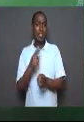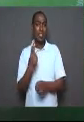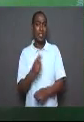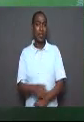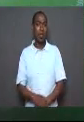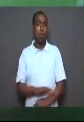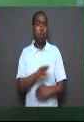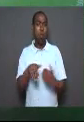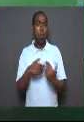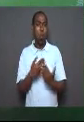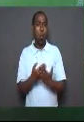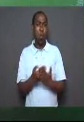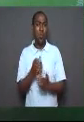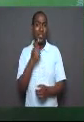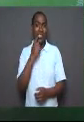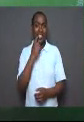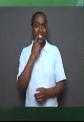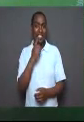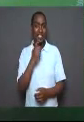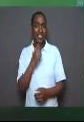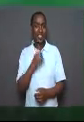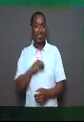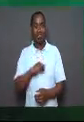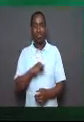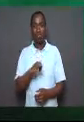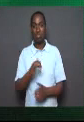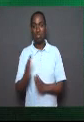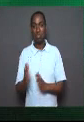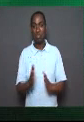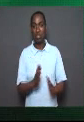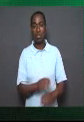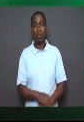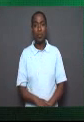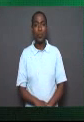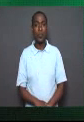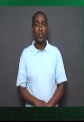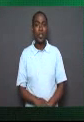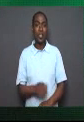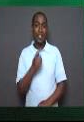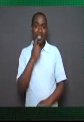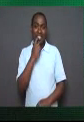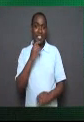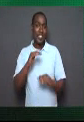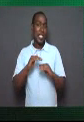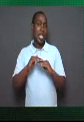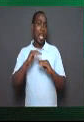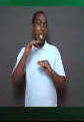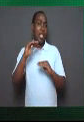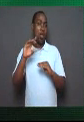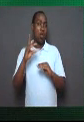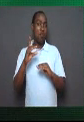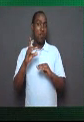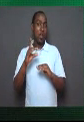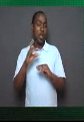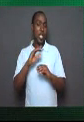All teeth have a similar makeup. The top surface is covered by a layer